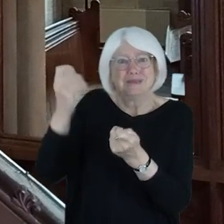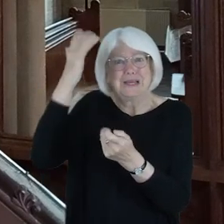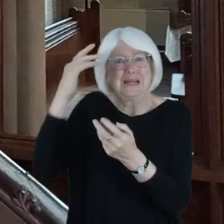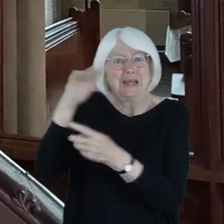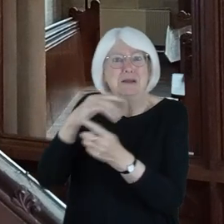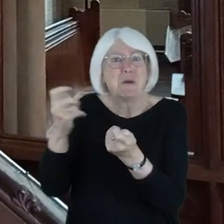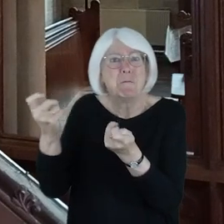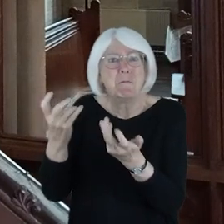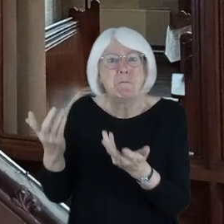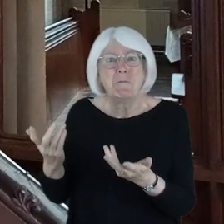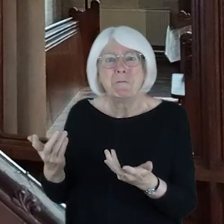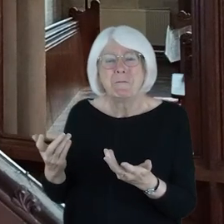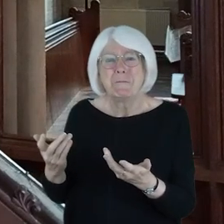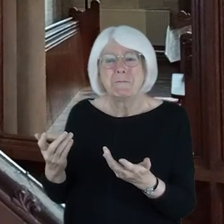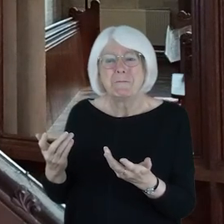kingdom."